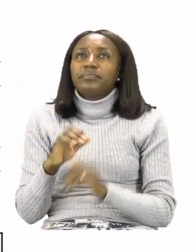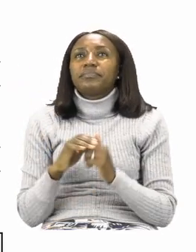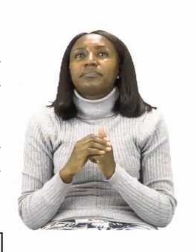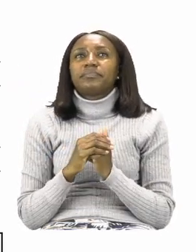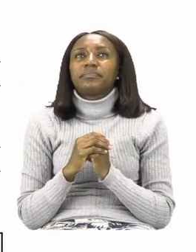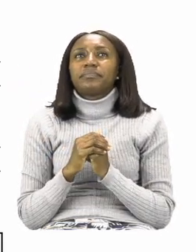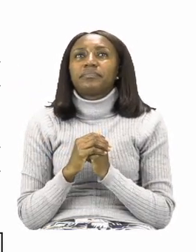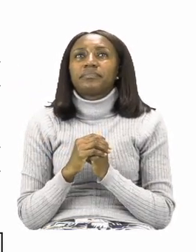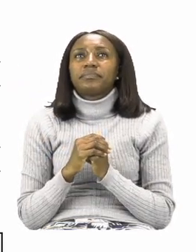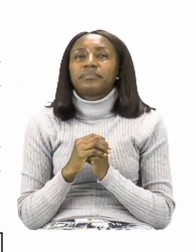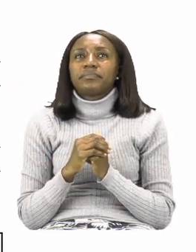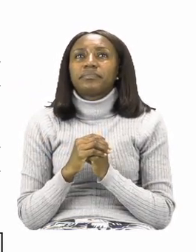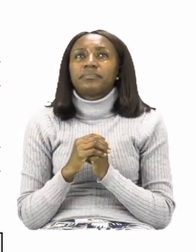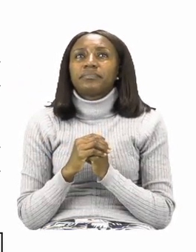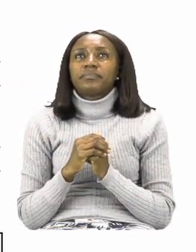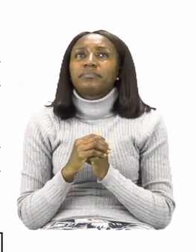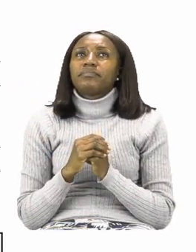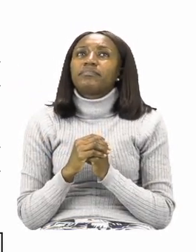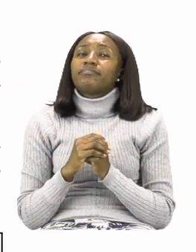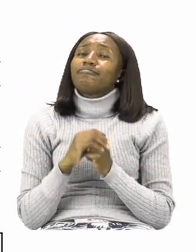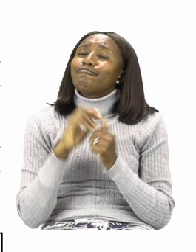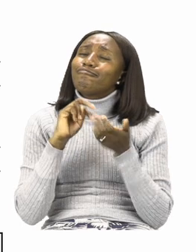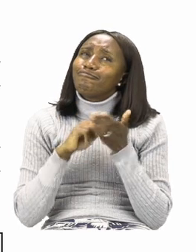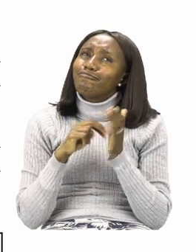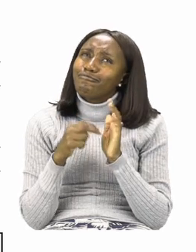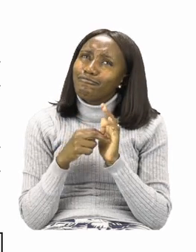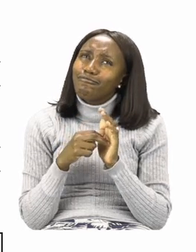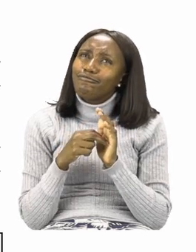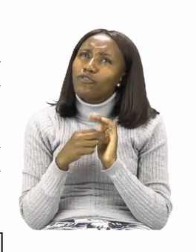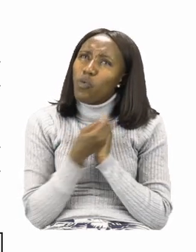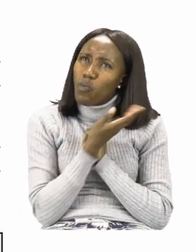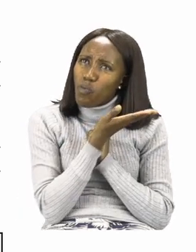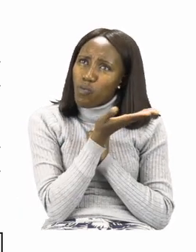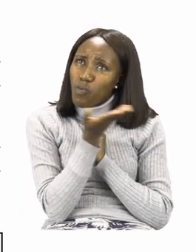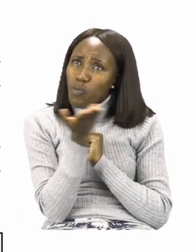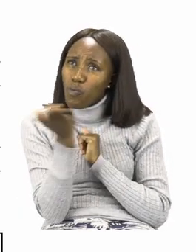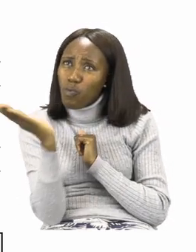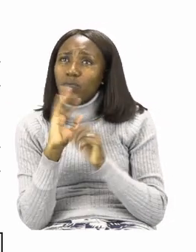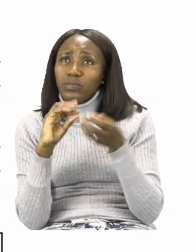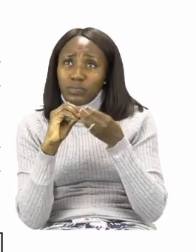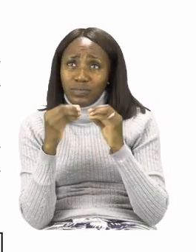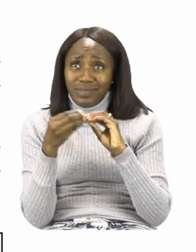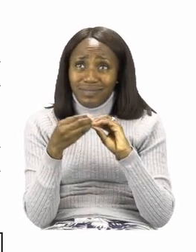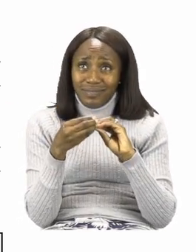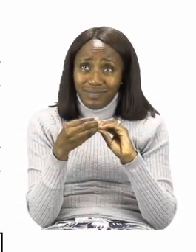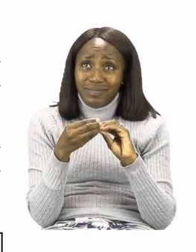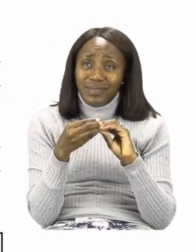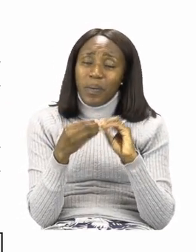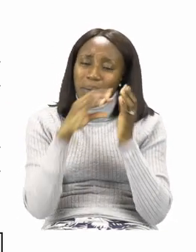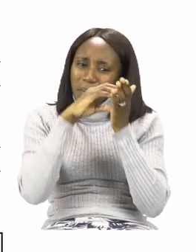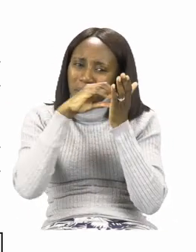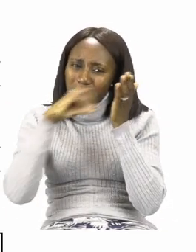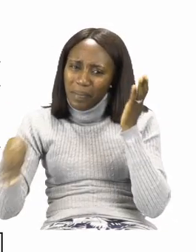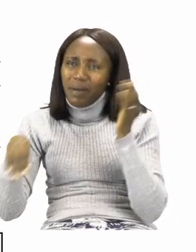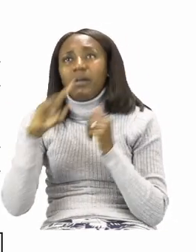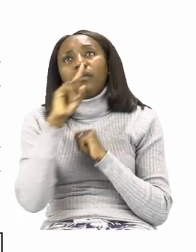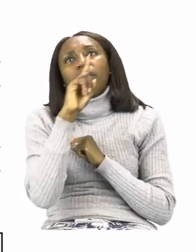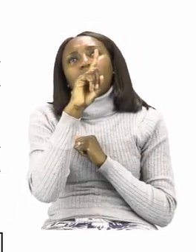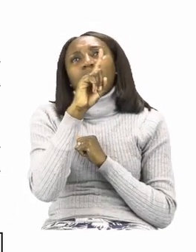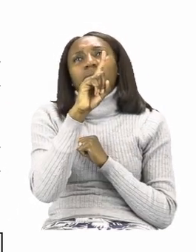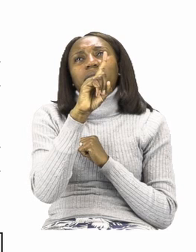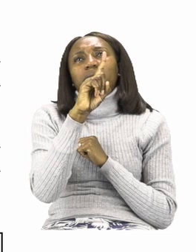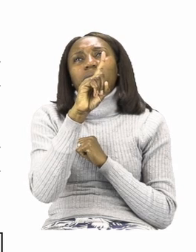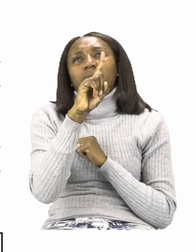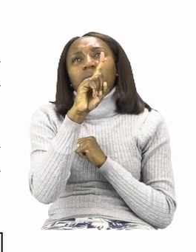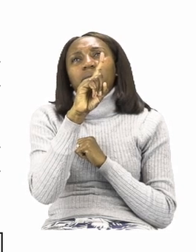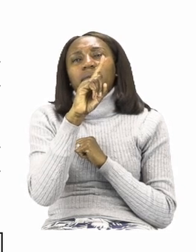20. That means grade 2s that for each number we have to